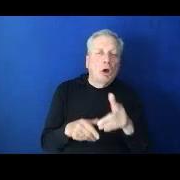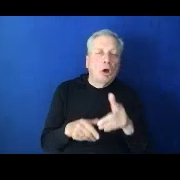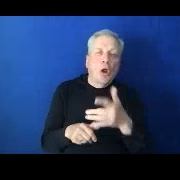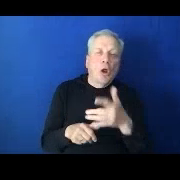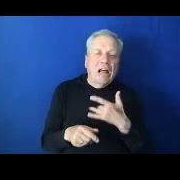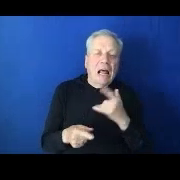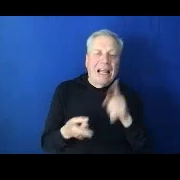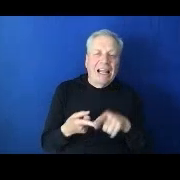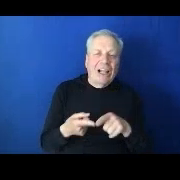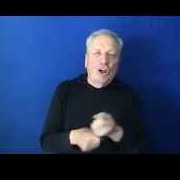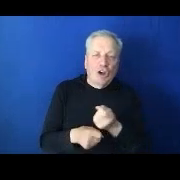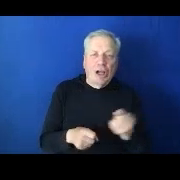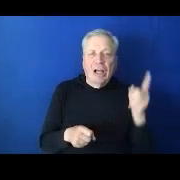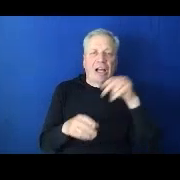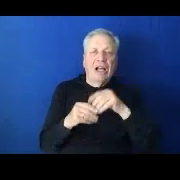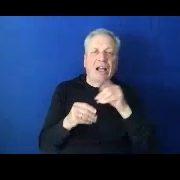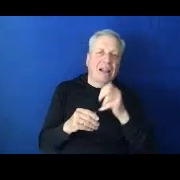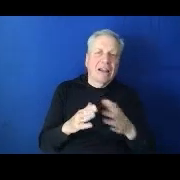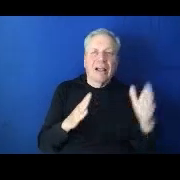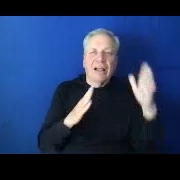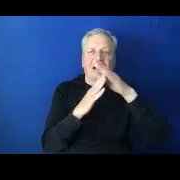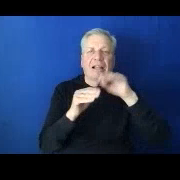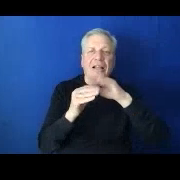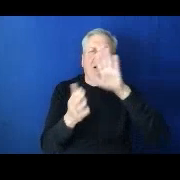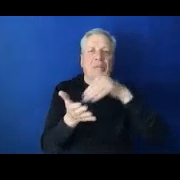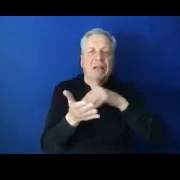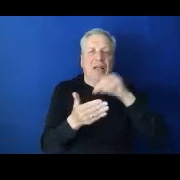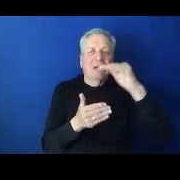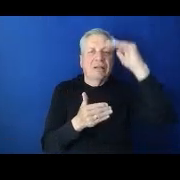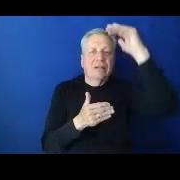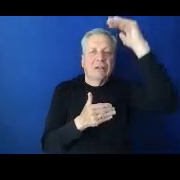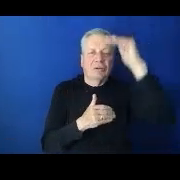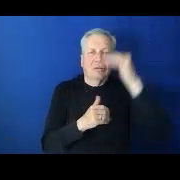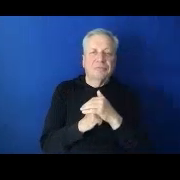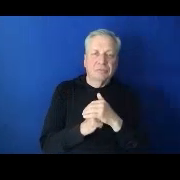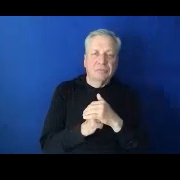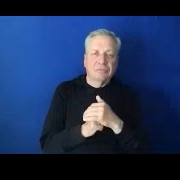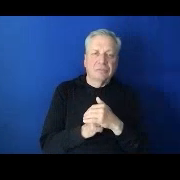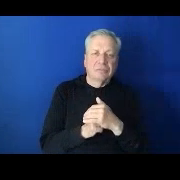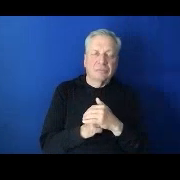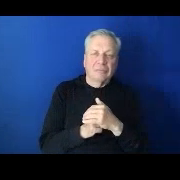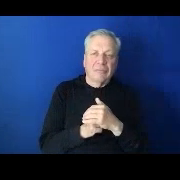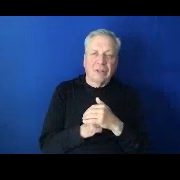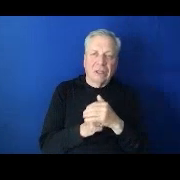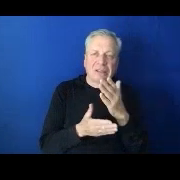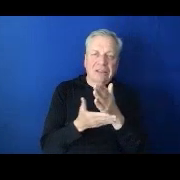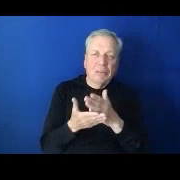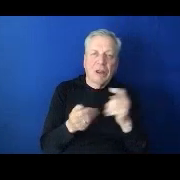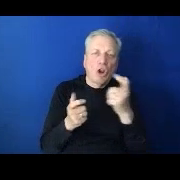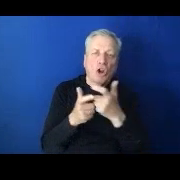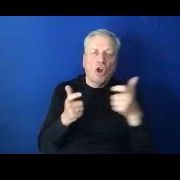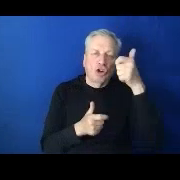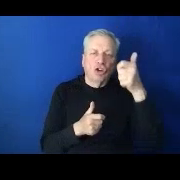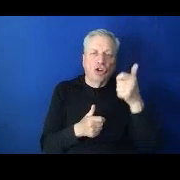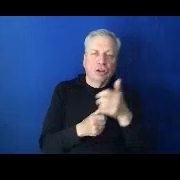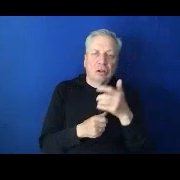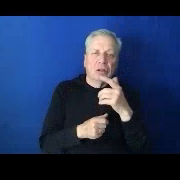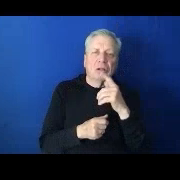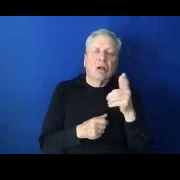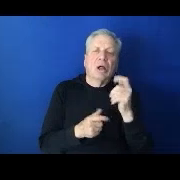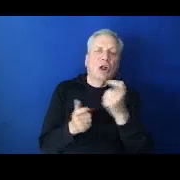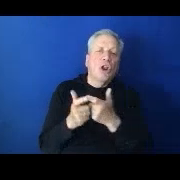until you get up into the mid to upper 2s. And then some of the larger ones. The